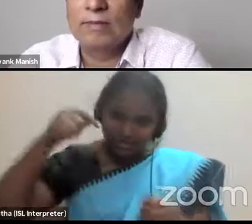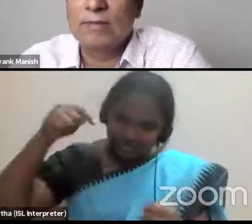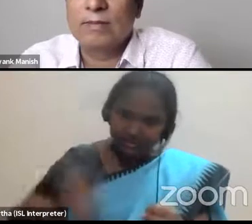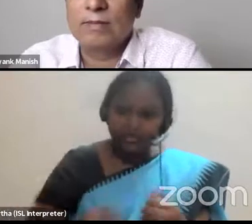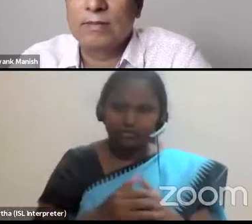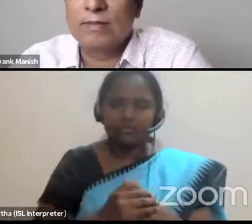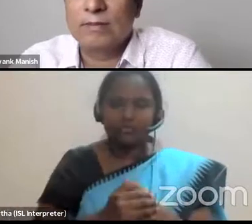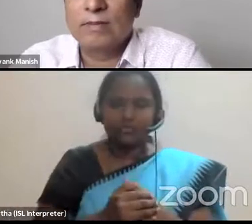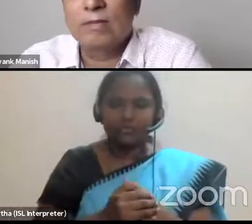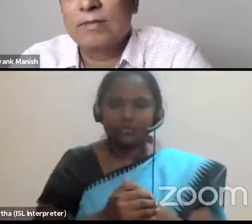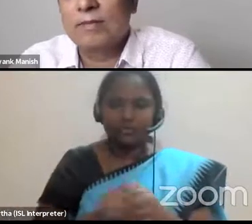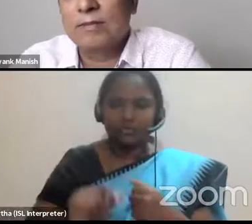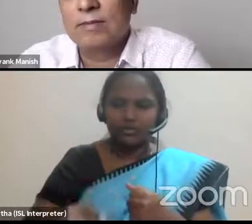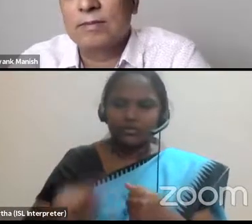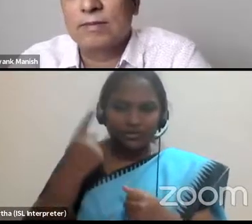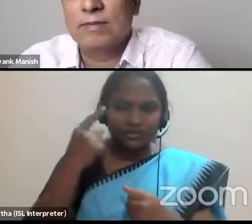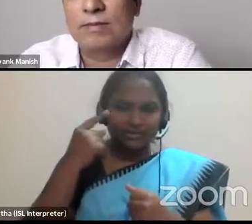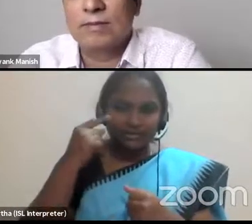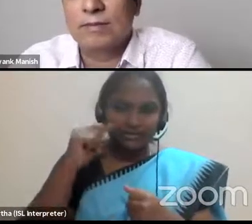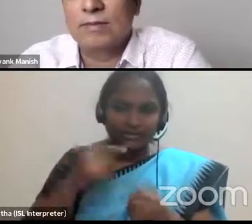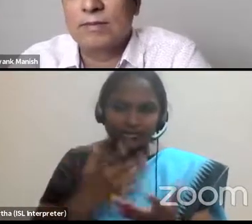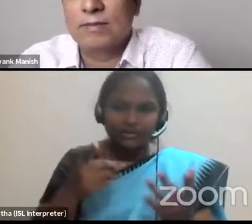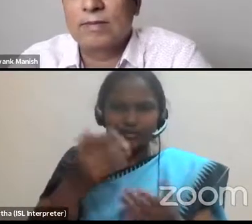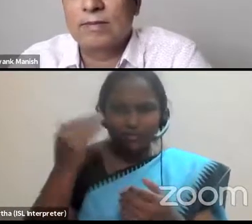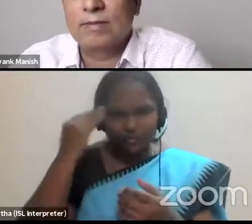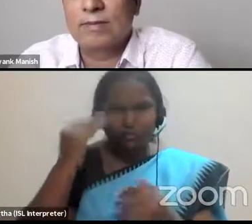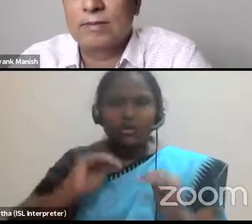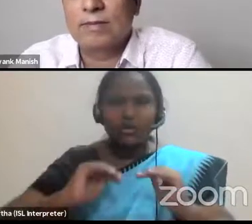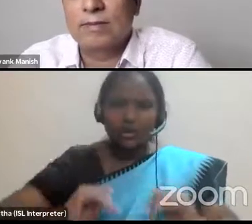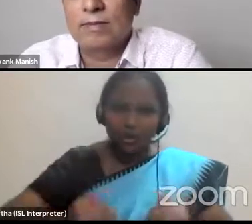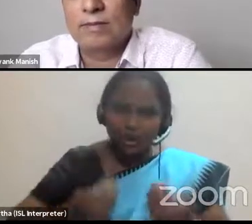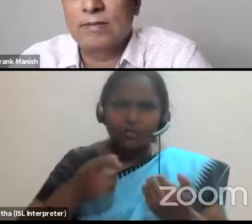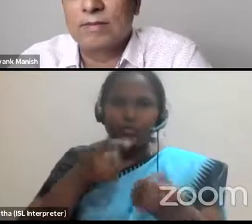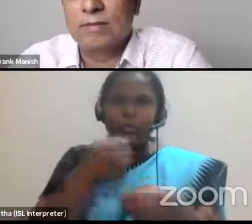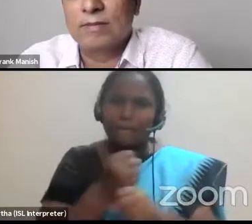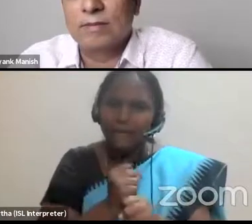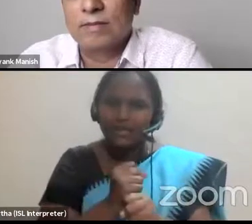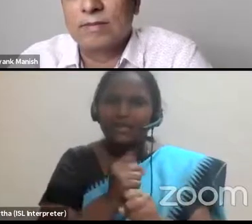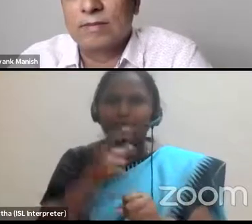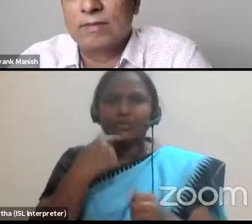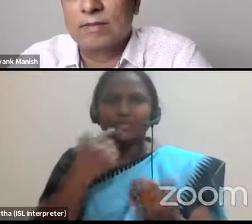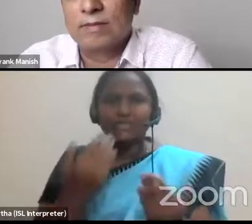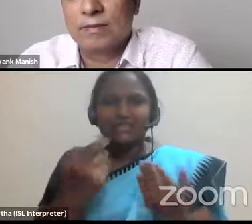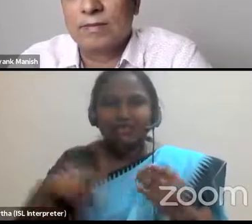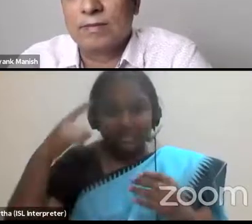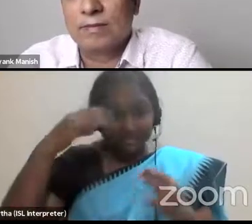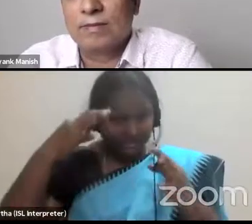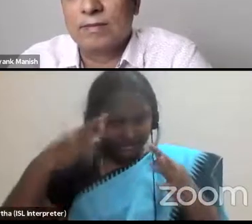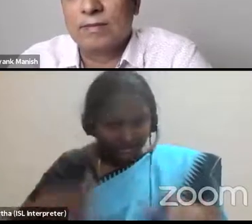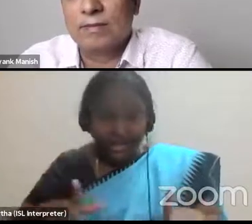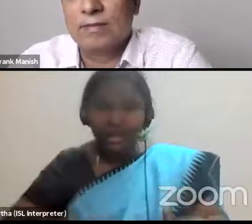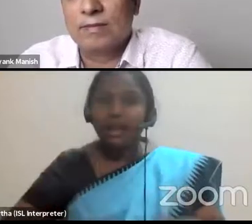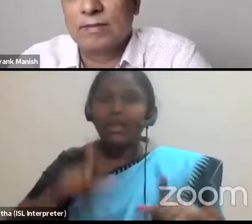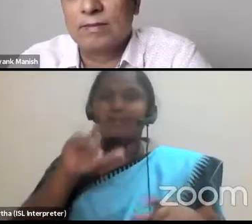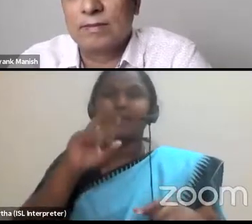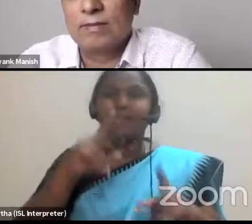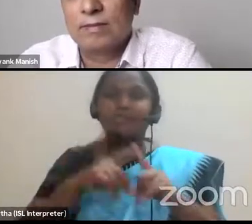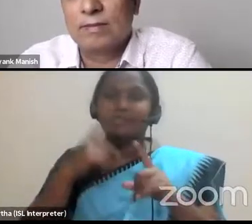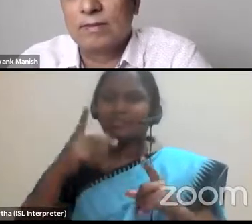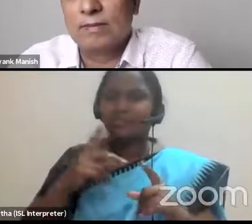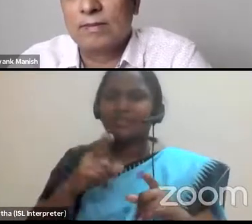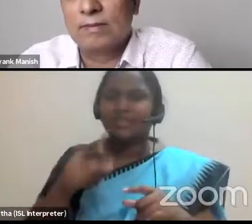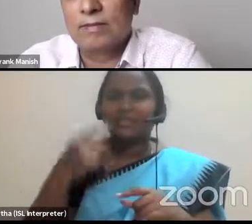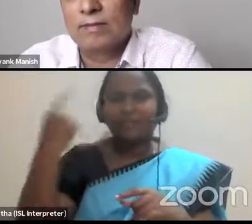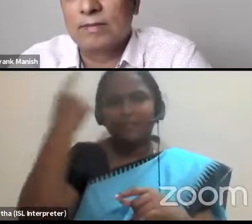the first thing was, how do we make Hussain come real, alive, right? So there's something called